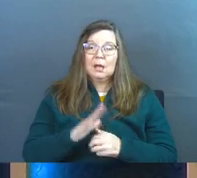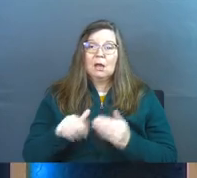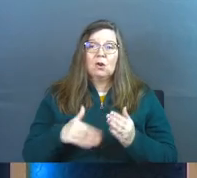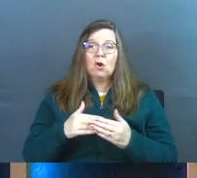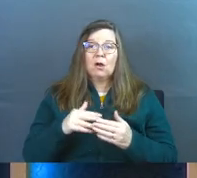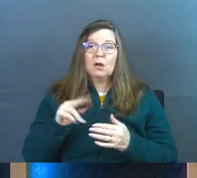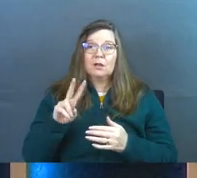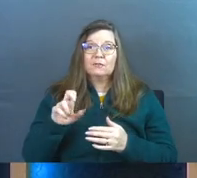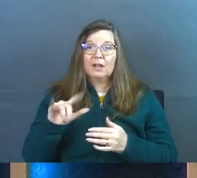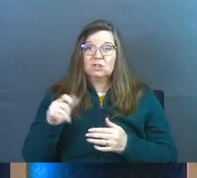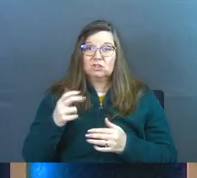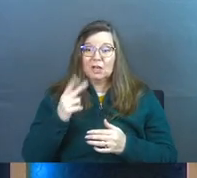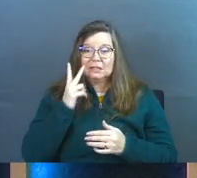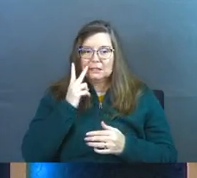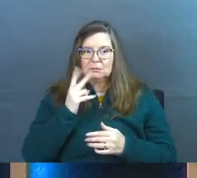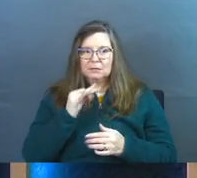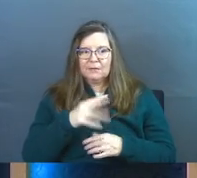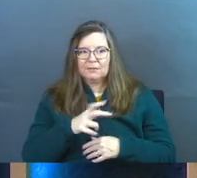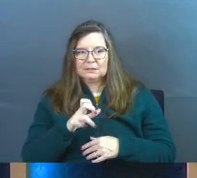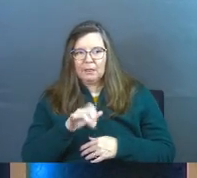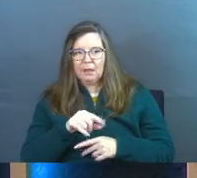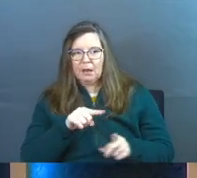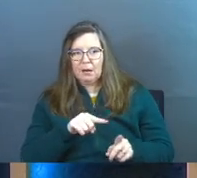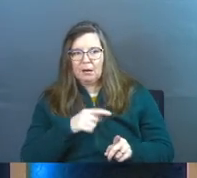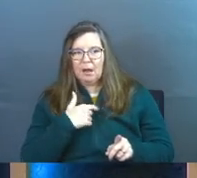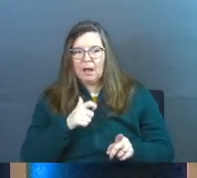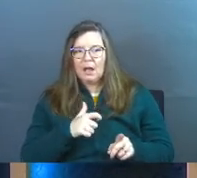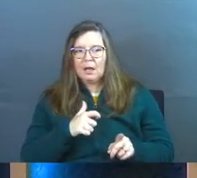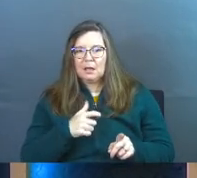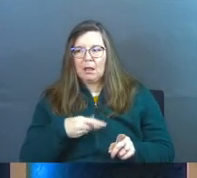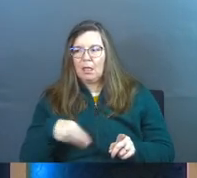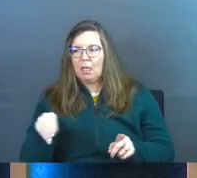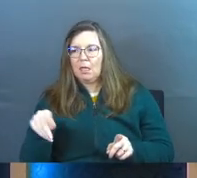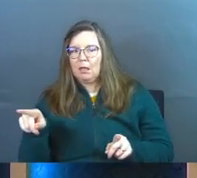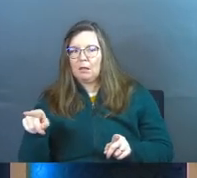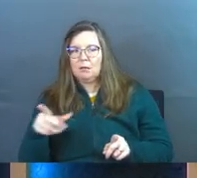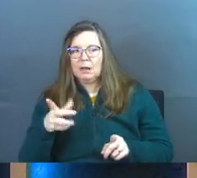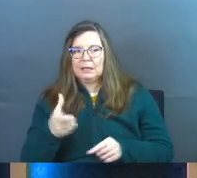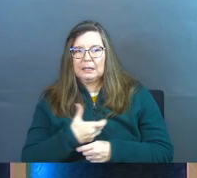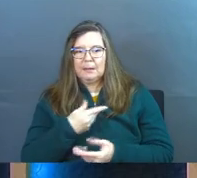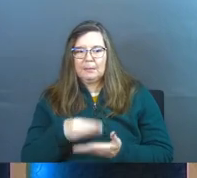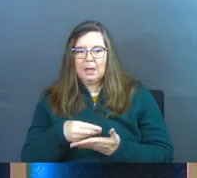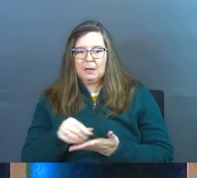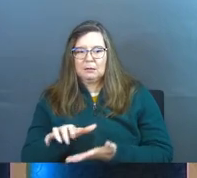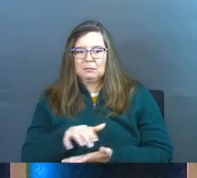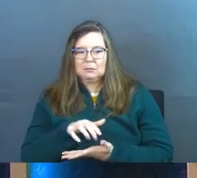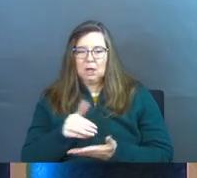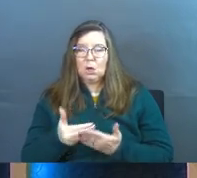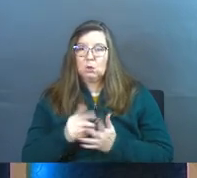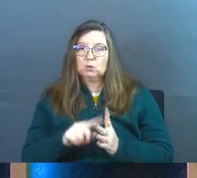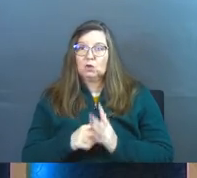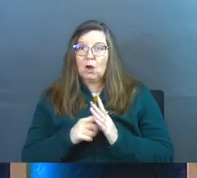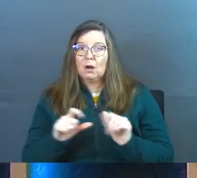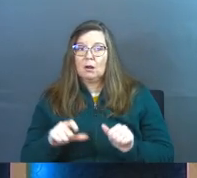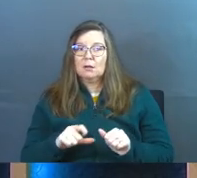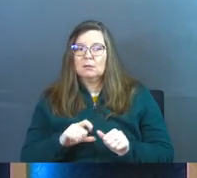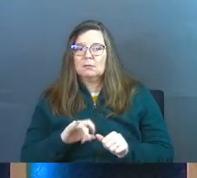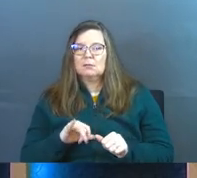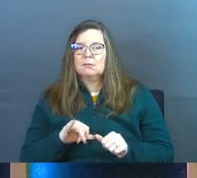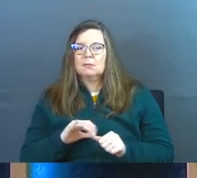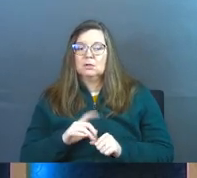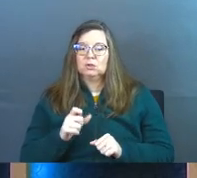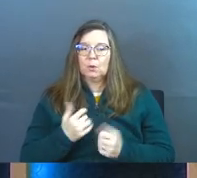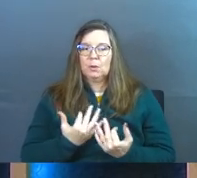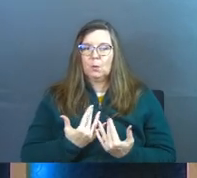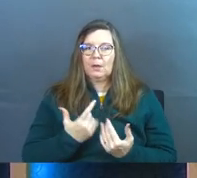And all Valjean sees is if I steal that, I can hawk it at a pawn shop and I can get a new start.